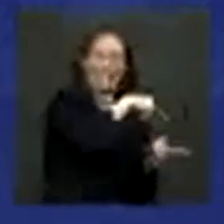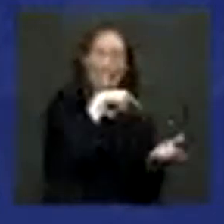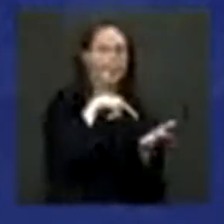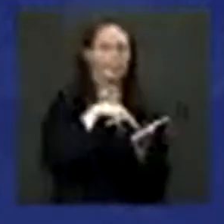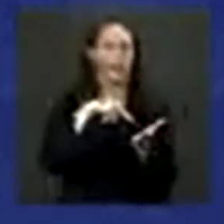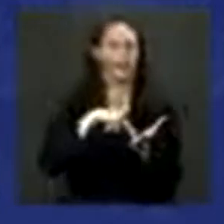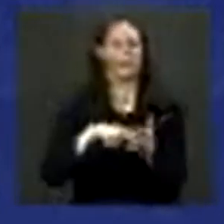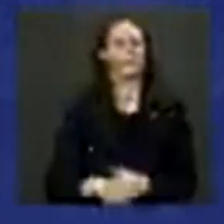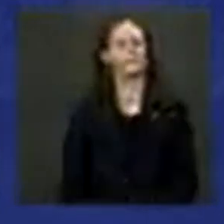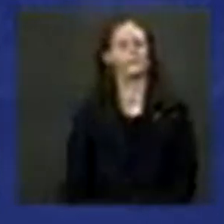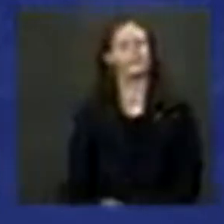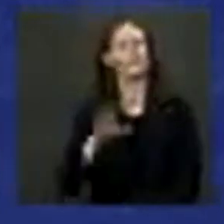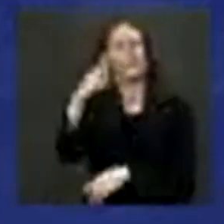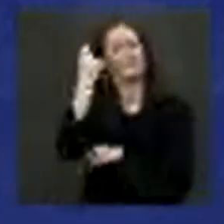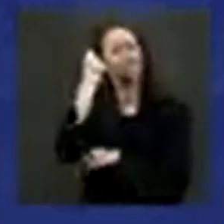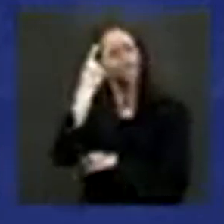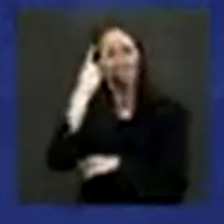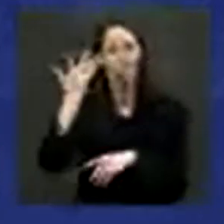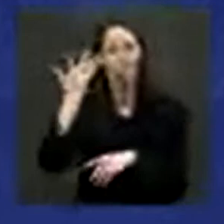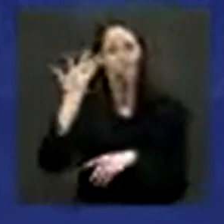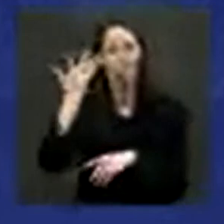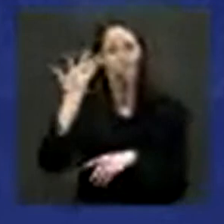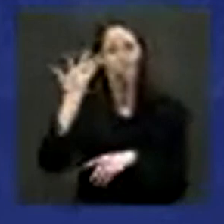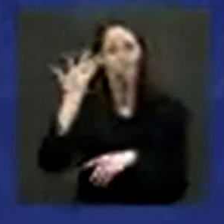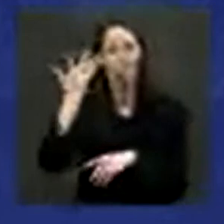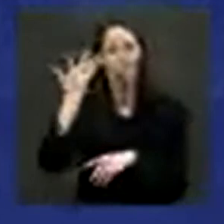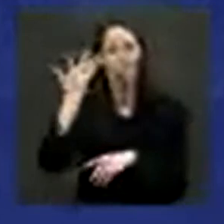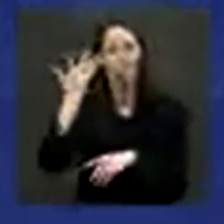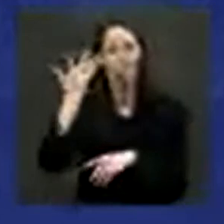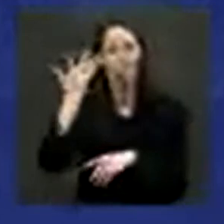to a self-inflicted wound that takes our economy over